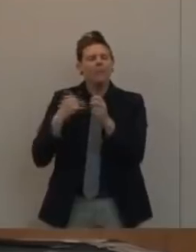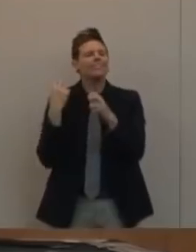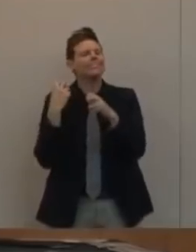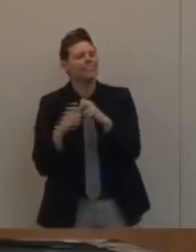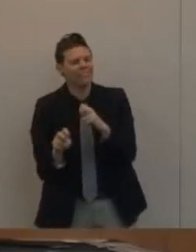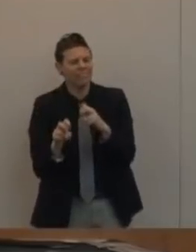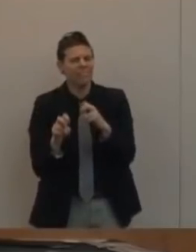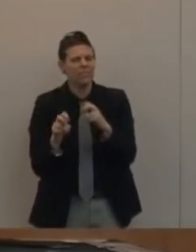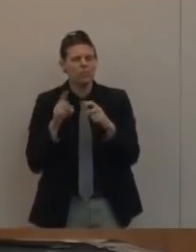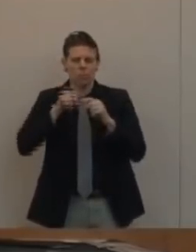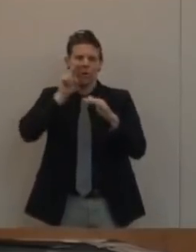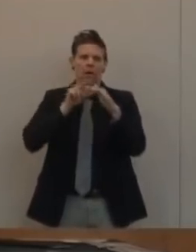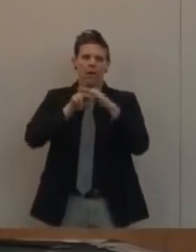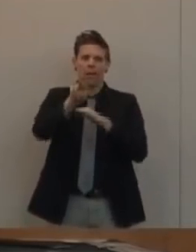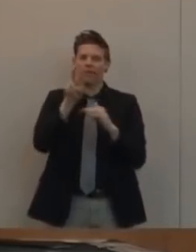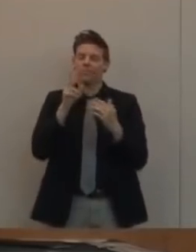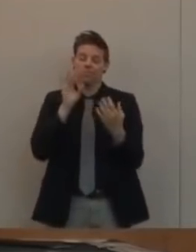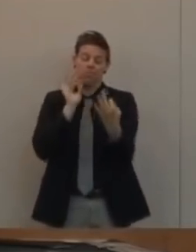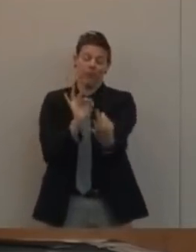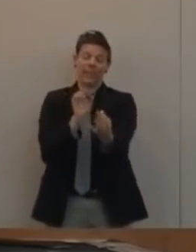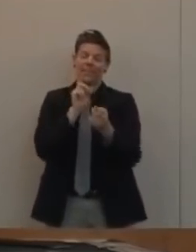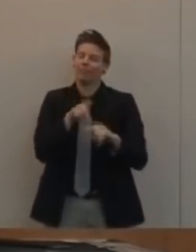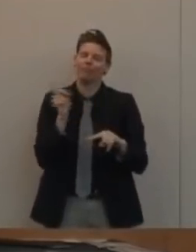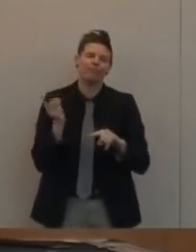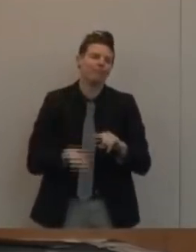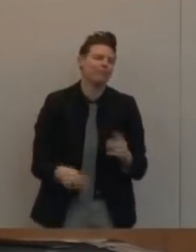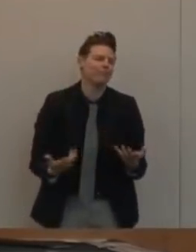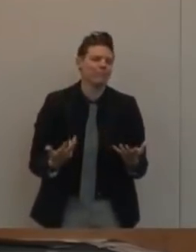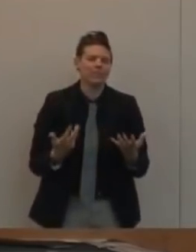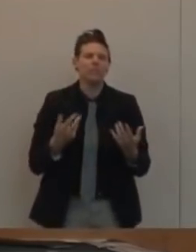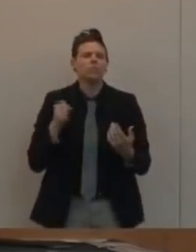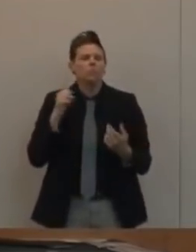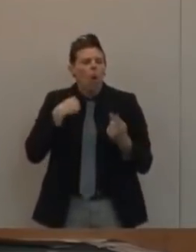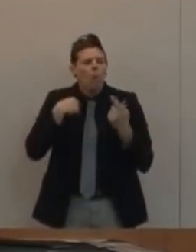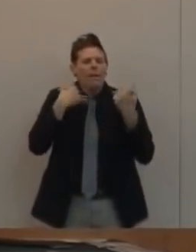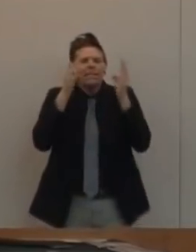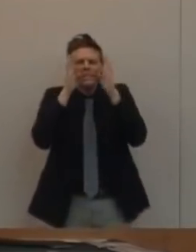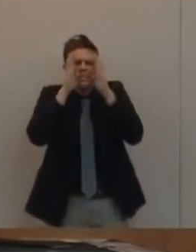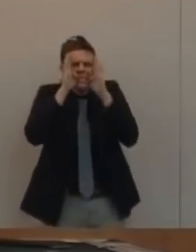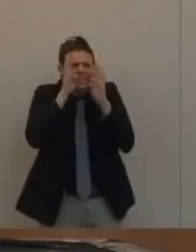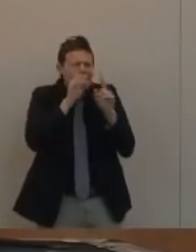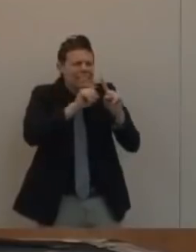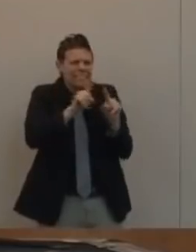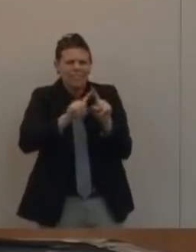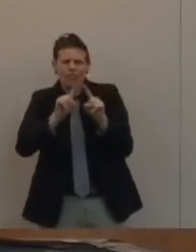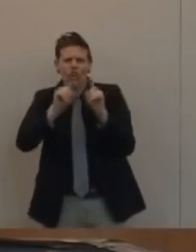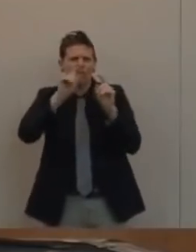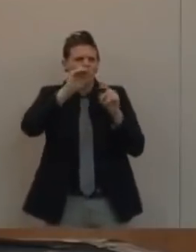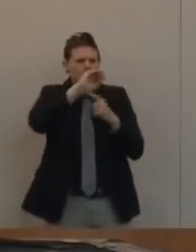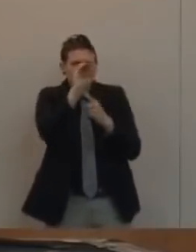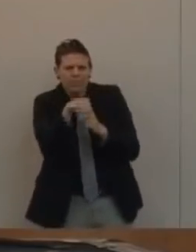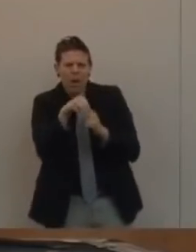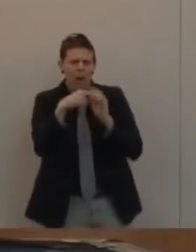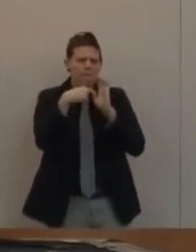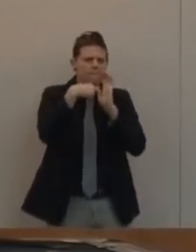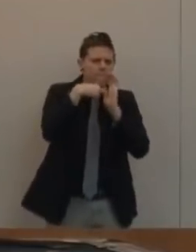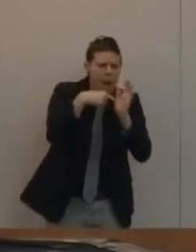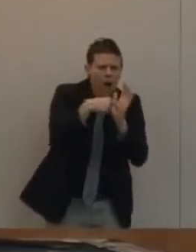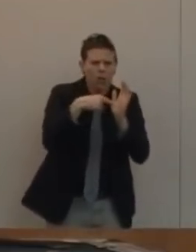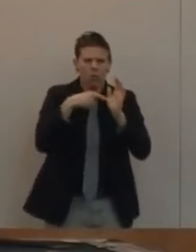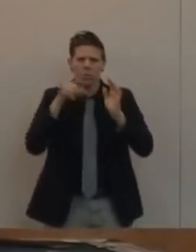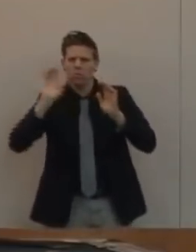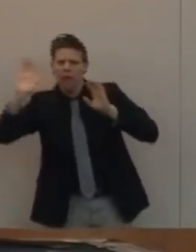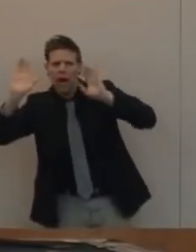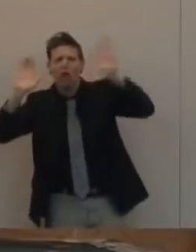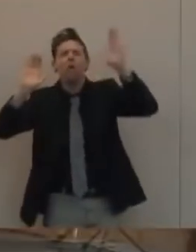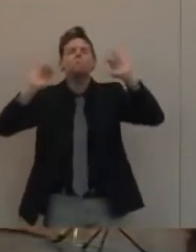unequivocal answer. But we pay attention to any number of modeling data aspects, and I'm going to throw it over